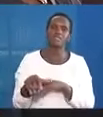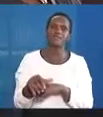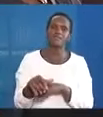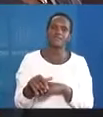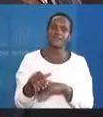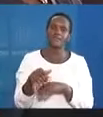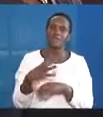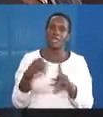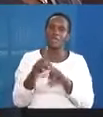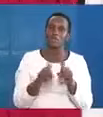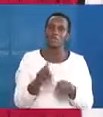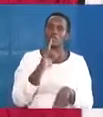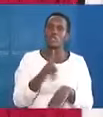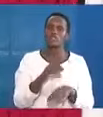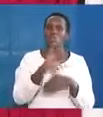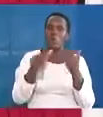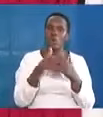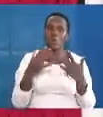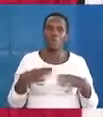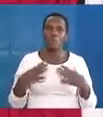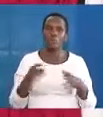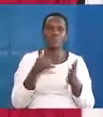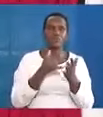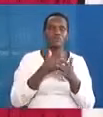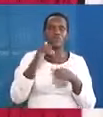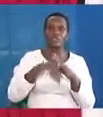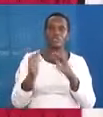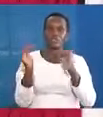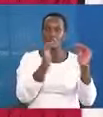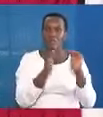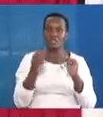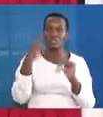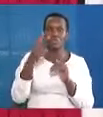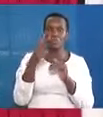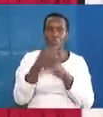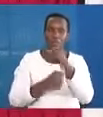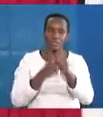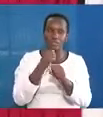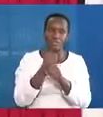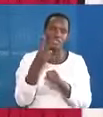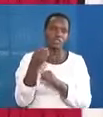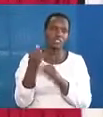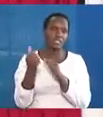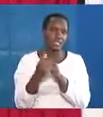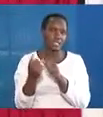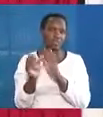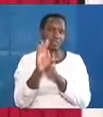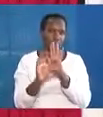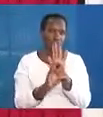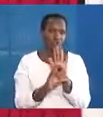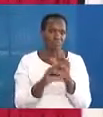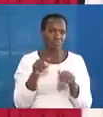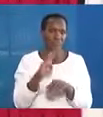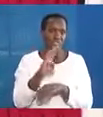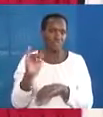To ensure that every Kenyan enjoys the democracy that the 2010 Constitution so ably promised, the bill